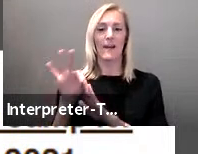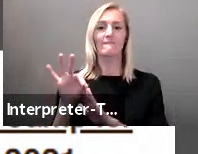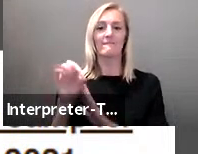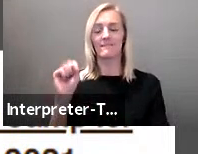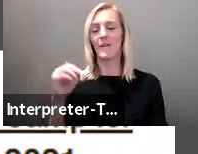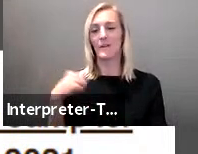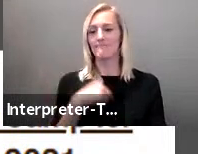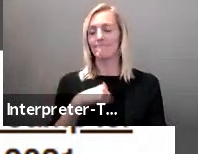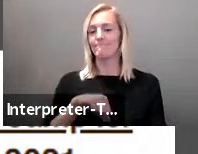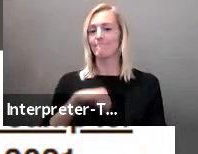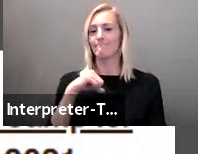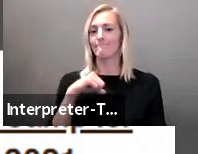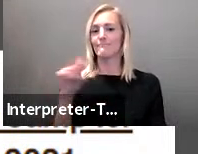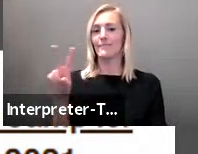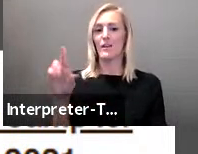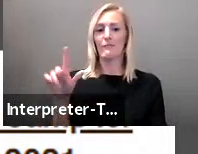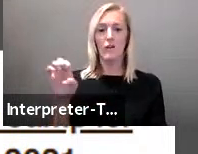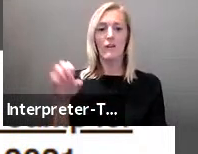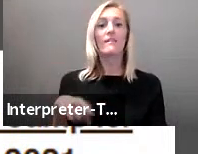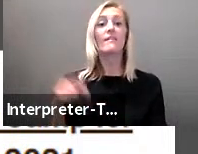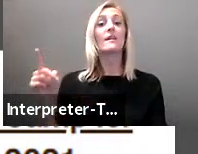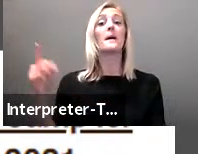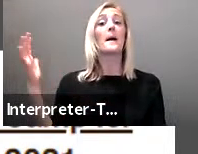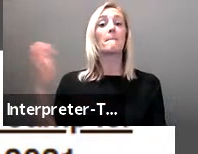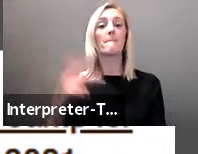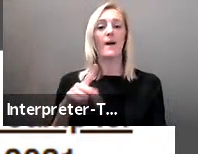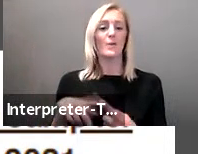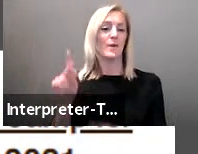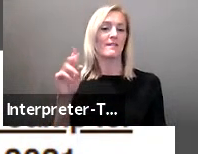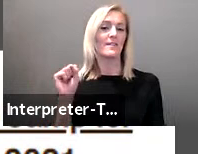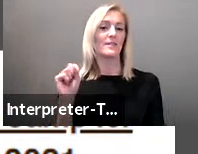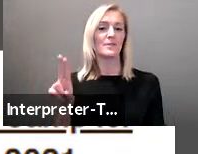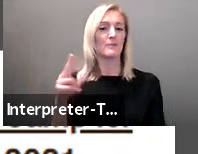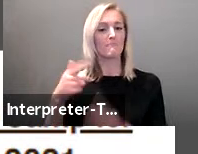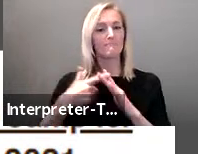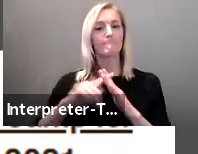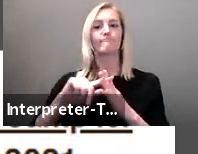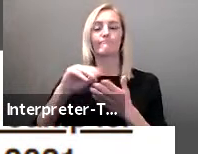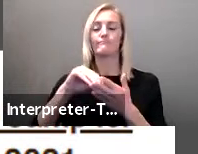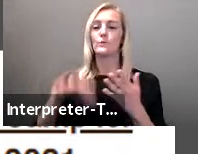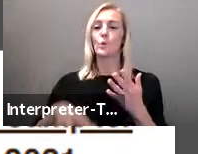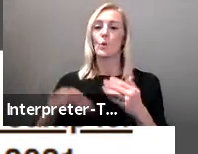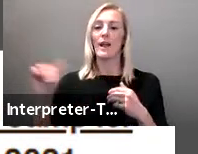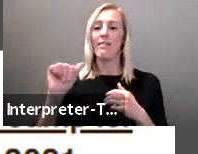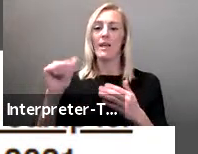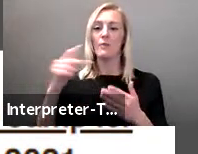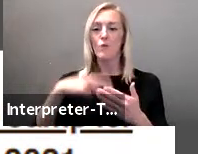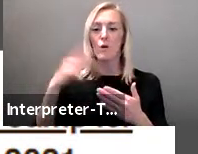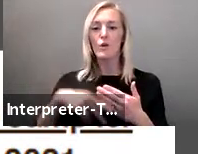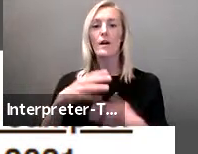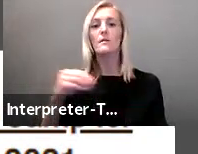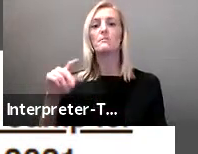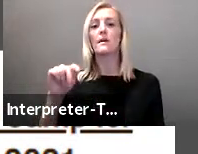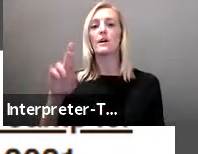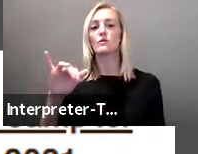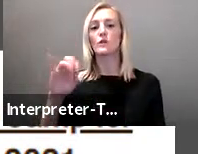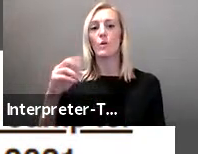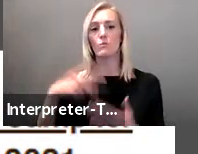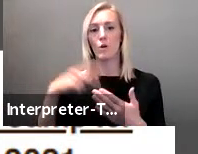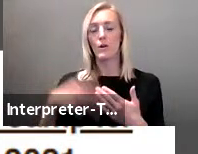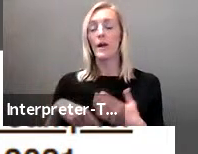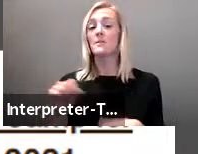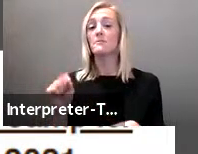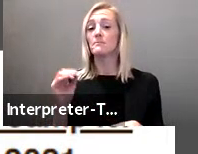very proud of Verl. He came back to K-State and started the student athletic program and the trio programs. And so our